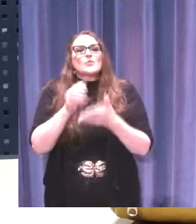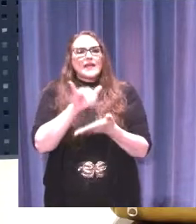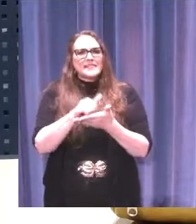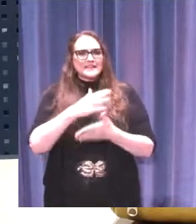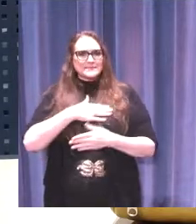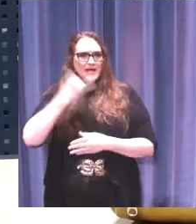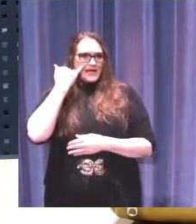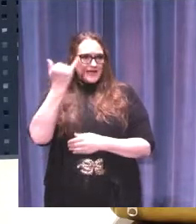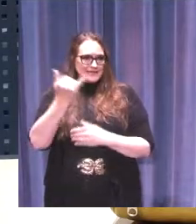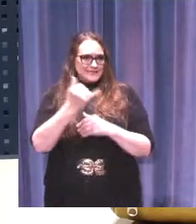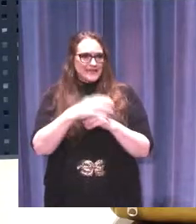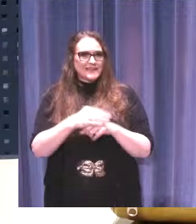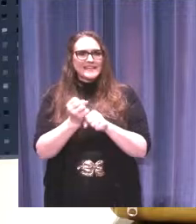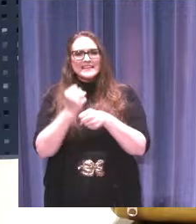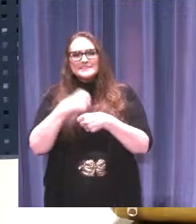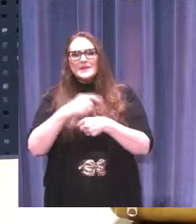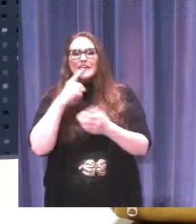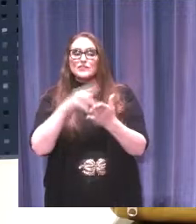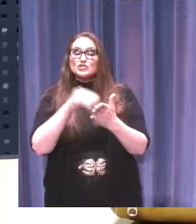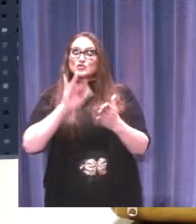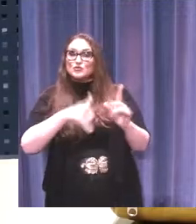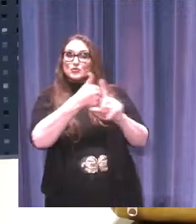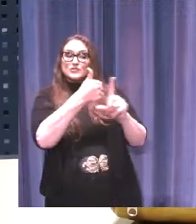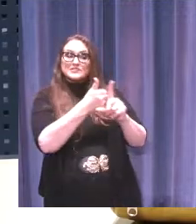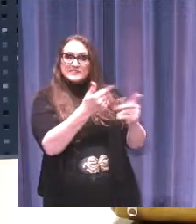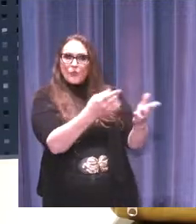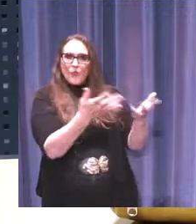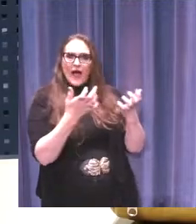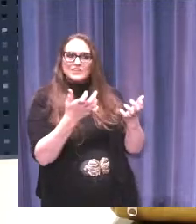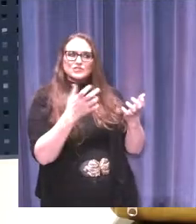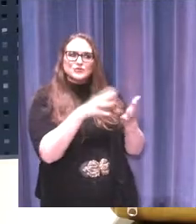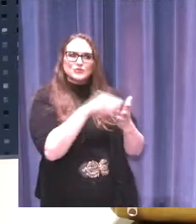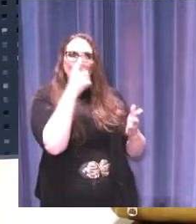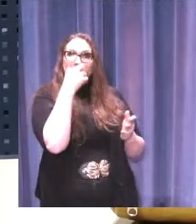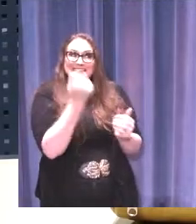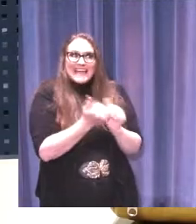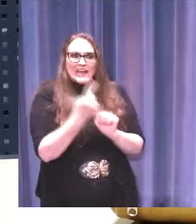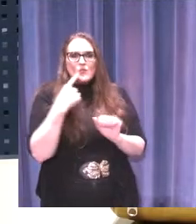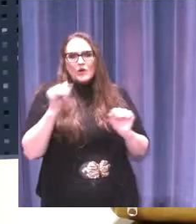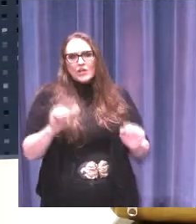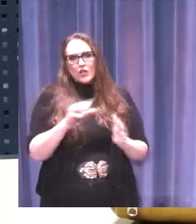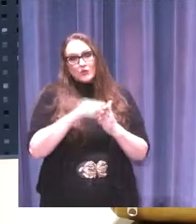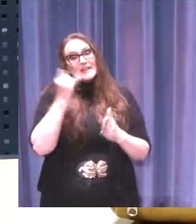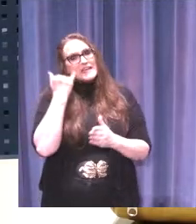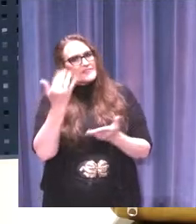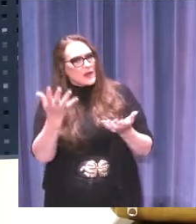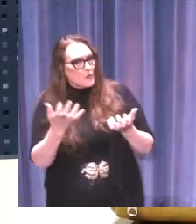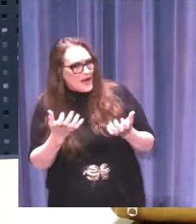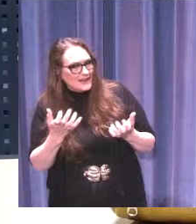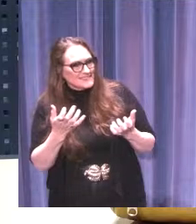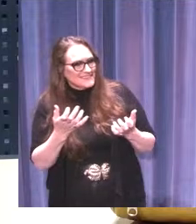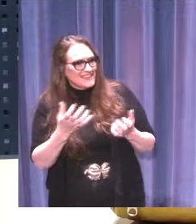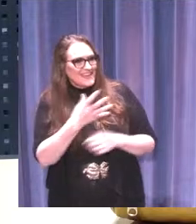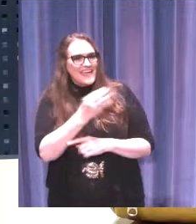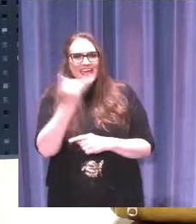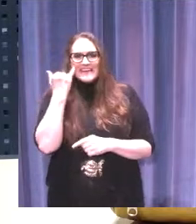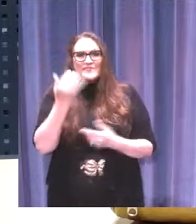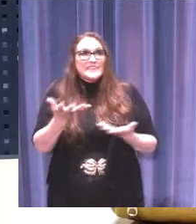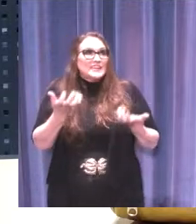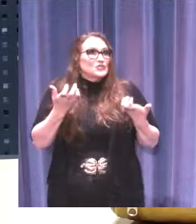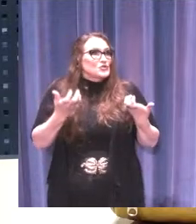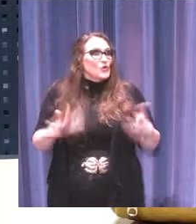my idea, is making the student want to learn, because anyone can learn if they want to. And if they